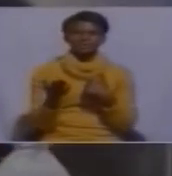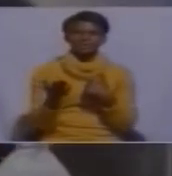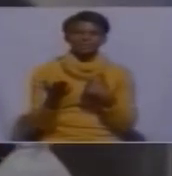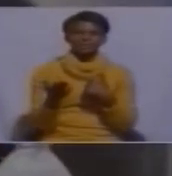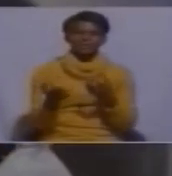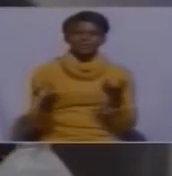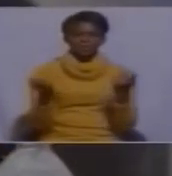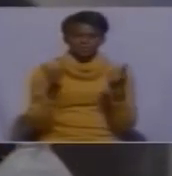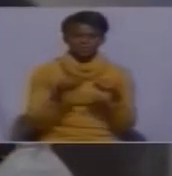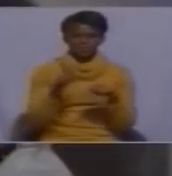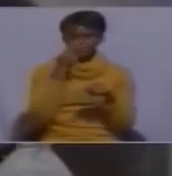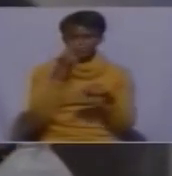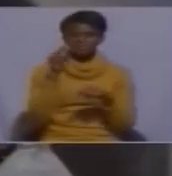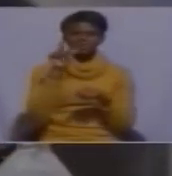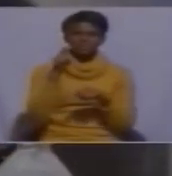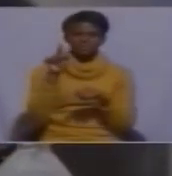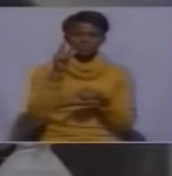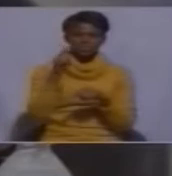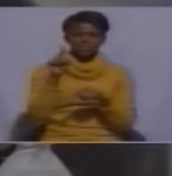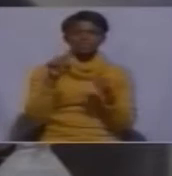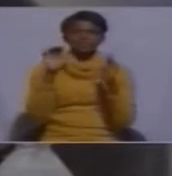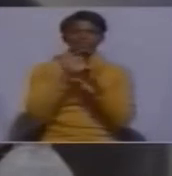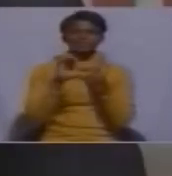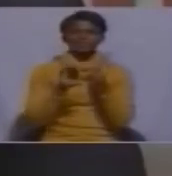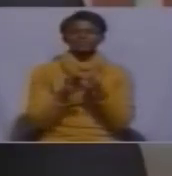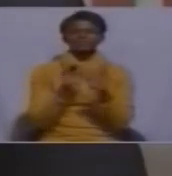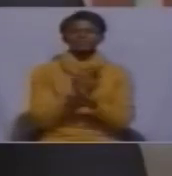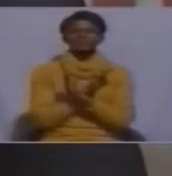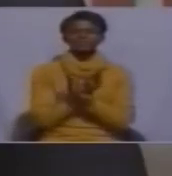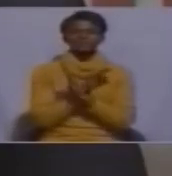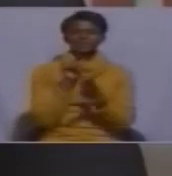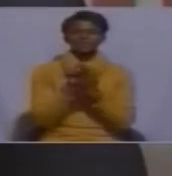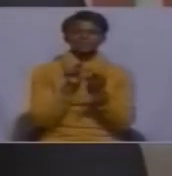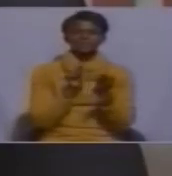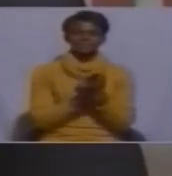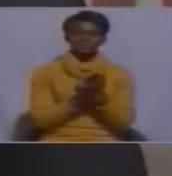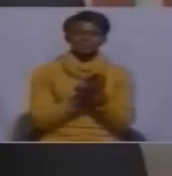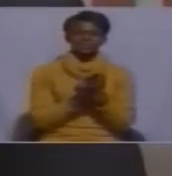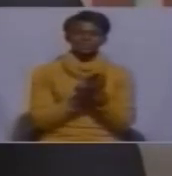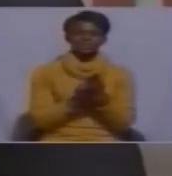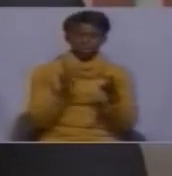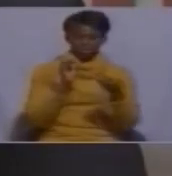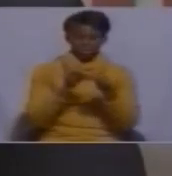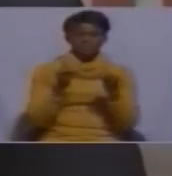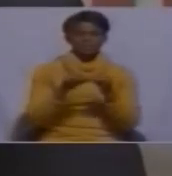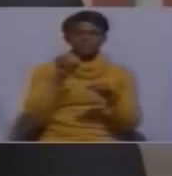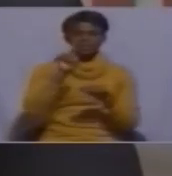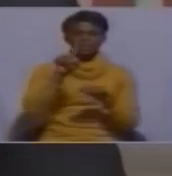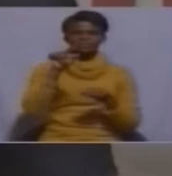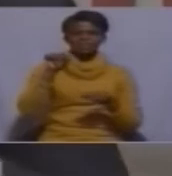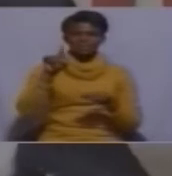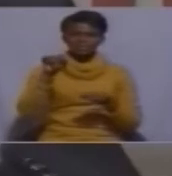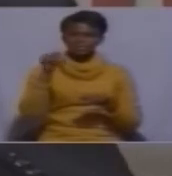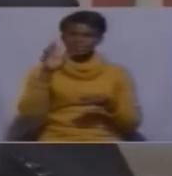If you look at Section 21 of the Constitution of Zambia Act, that is Act number 1 of 2016, the